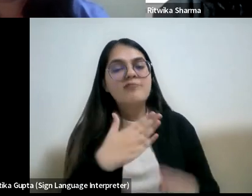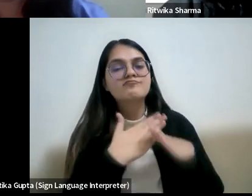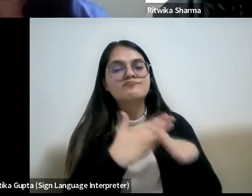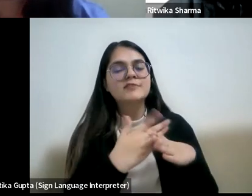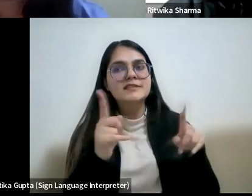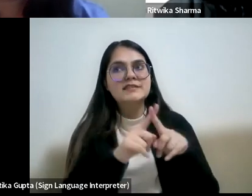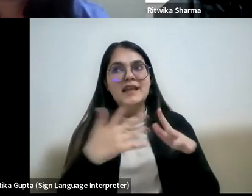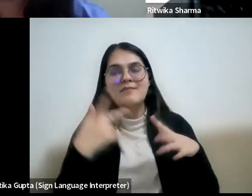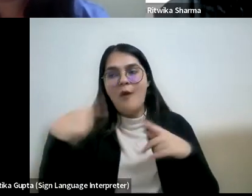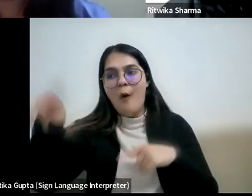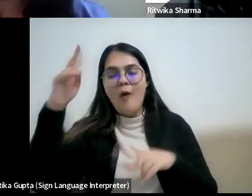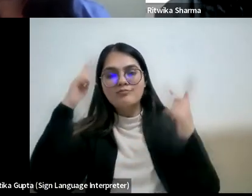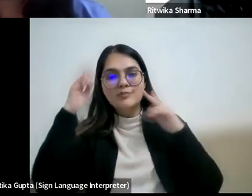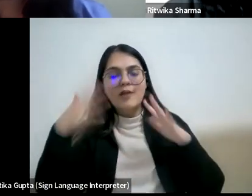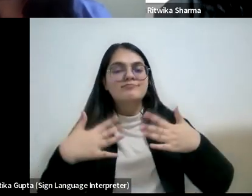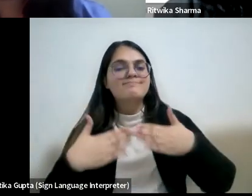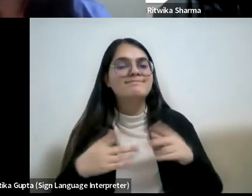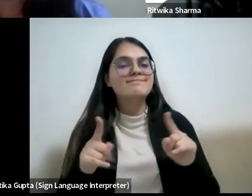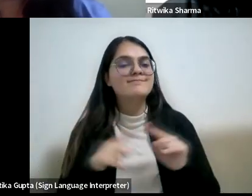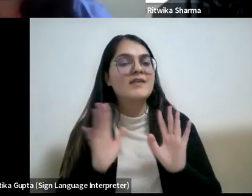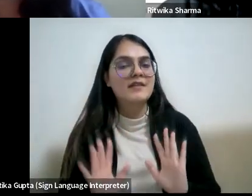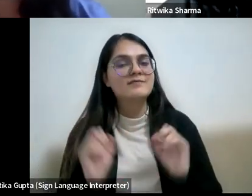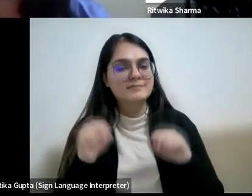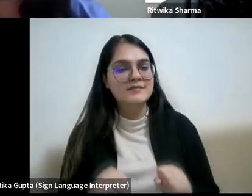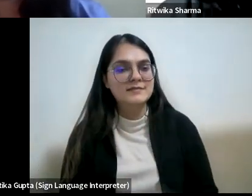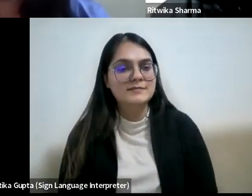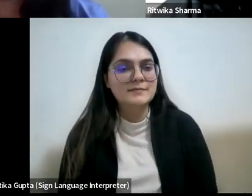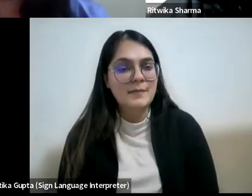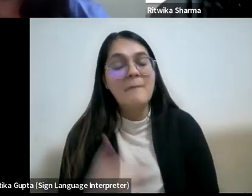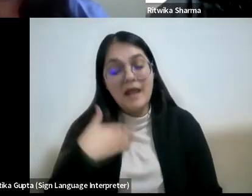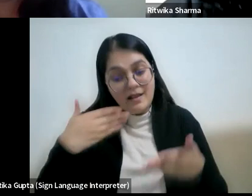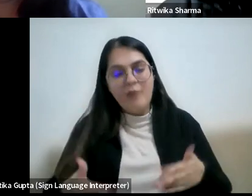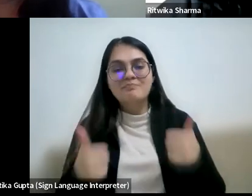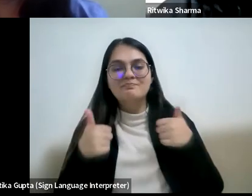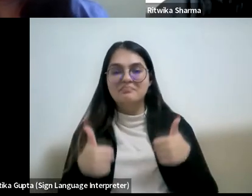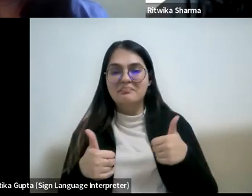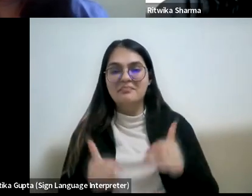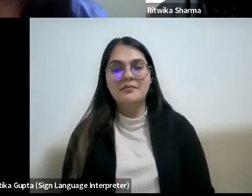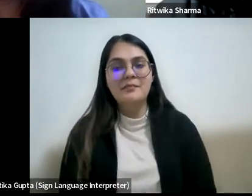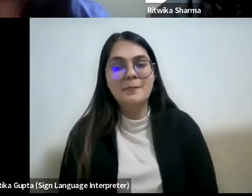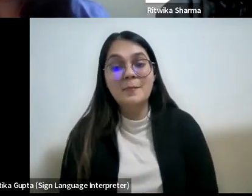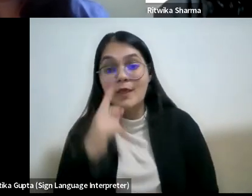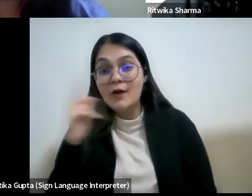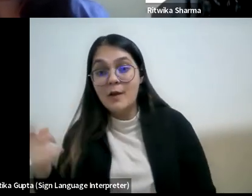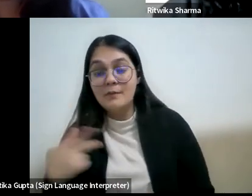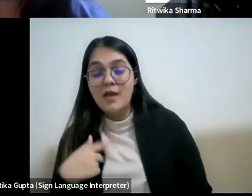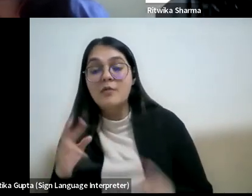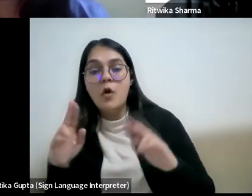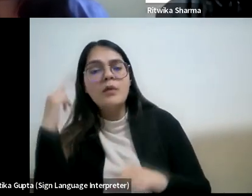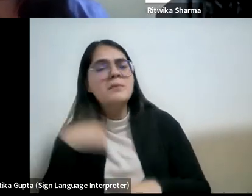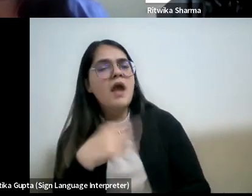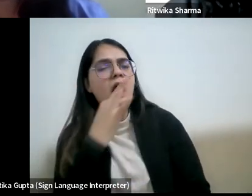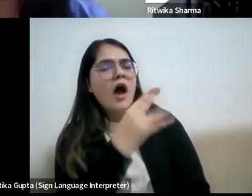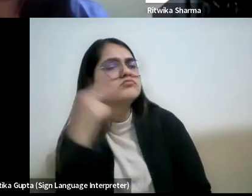that came by, but we are good now. I think one of the reasons why I also asked this question